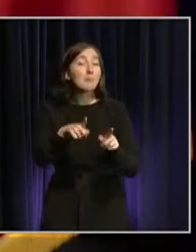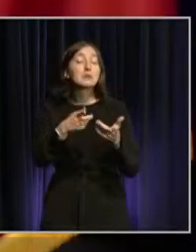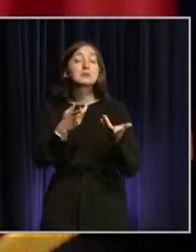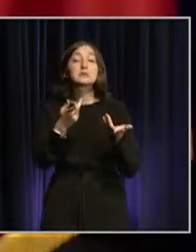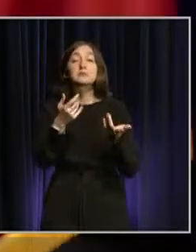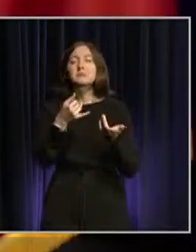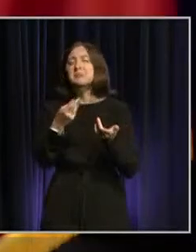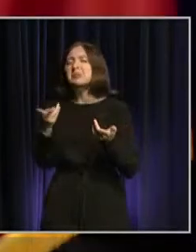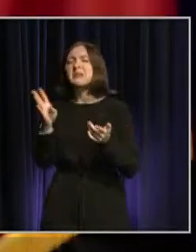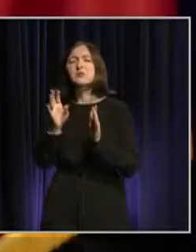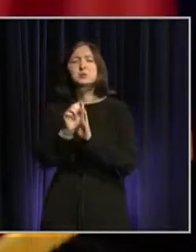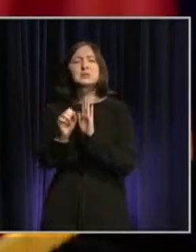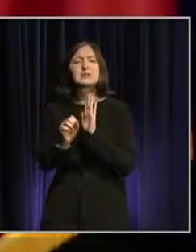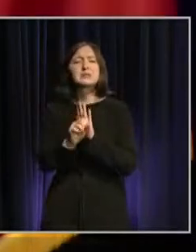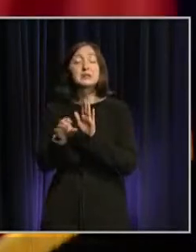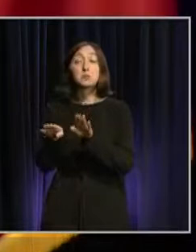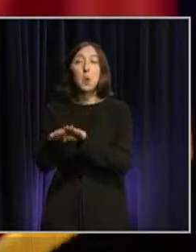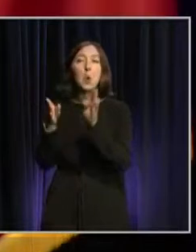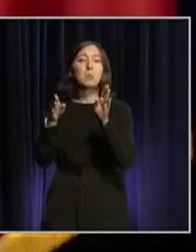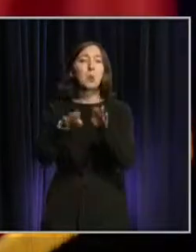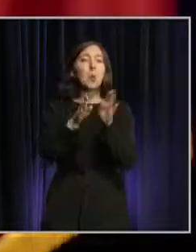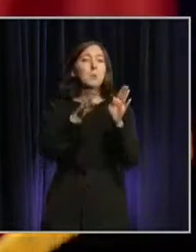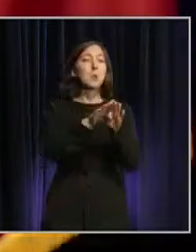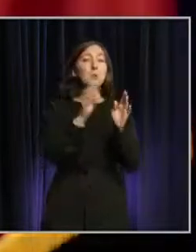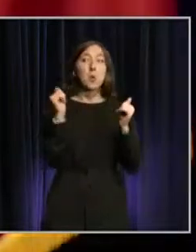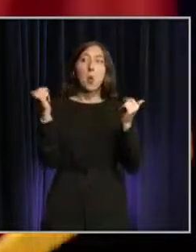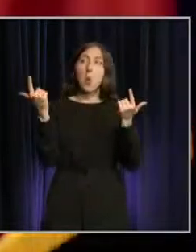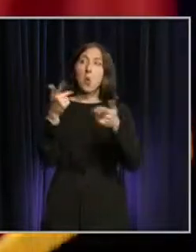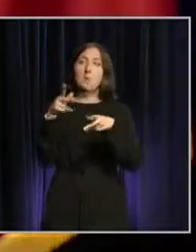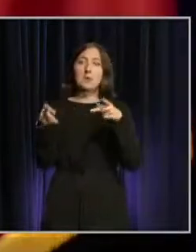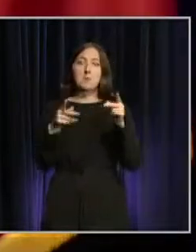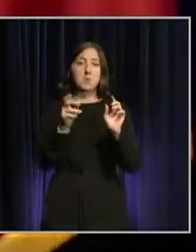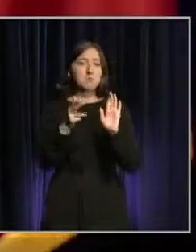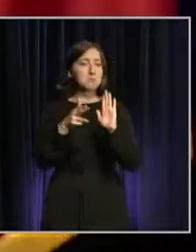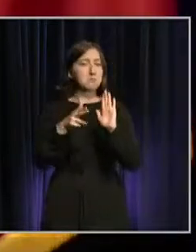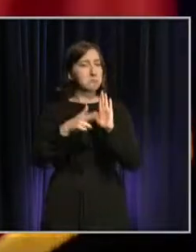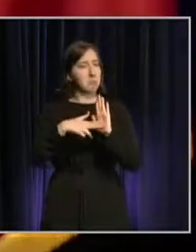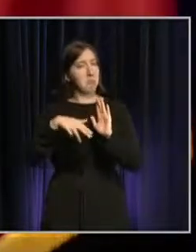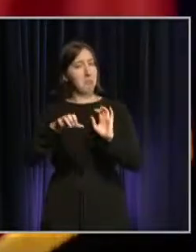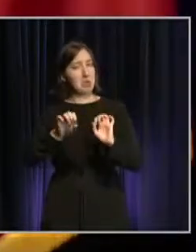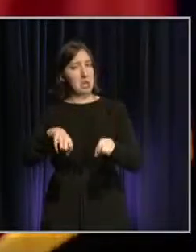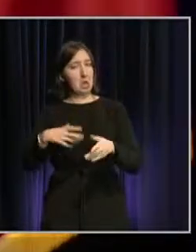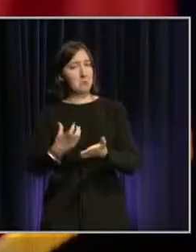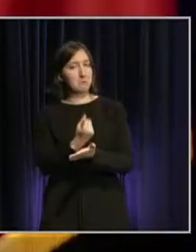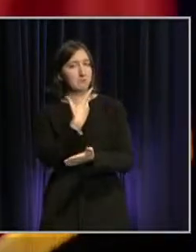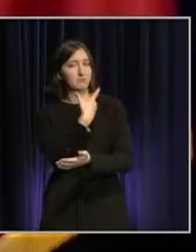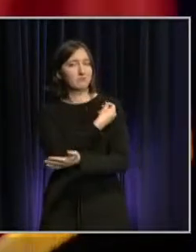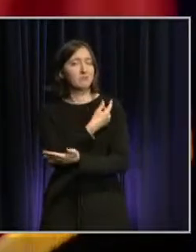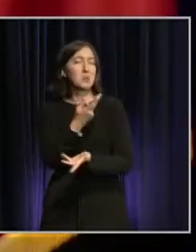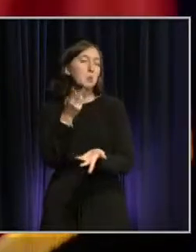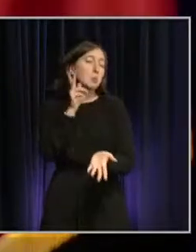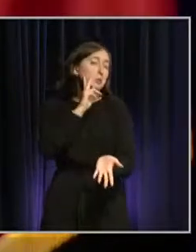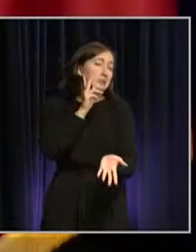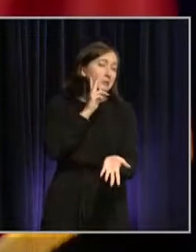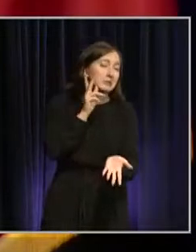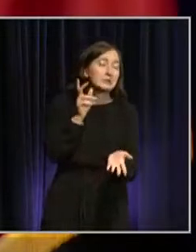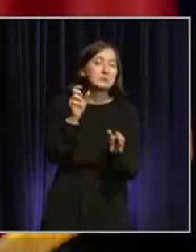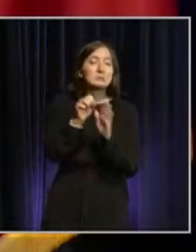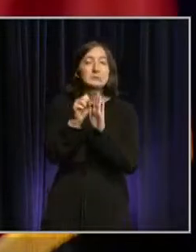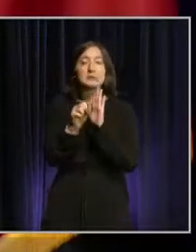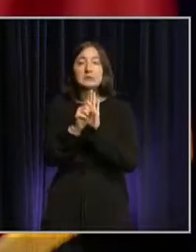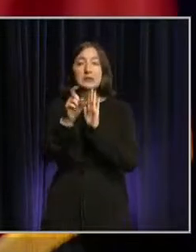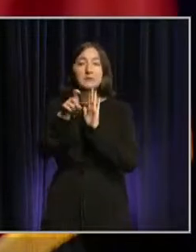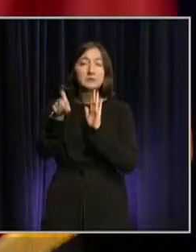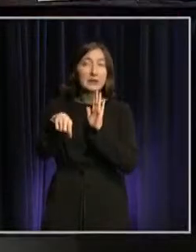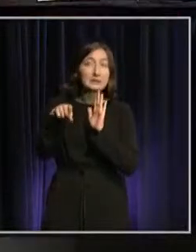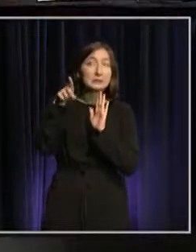Several states have opened up for anybody to get a shot. At some point, the governor of the state of Texas will probably make some sort of an announcement, and we'll have to be prepared for